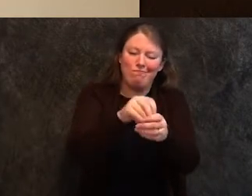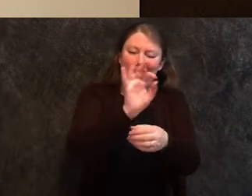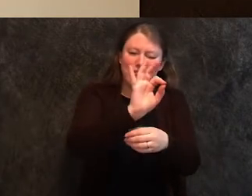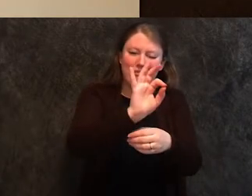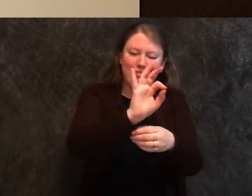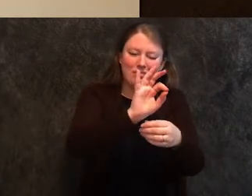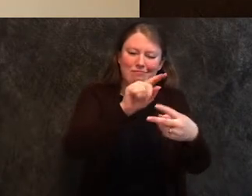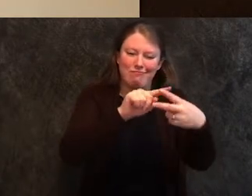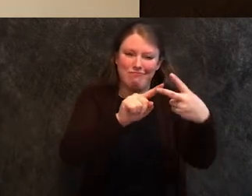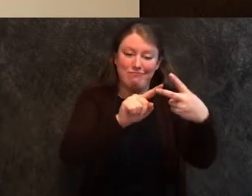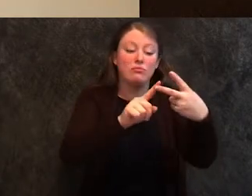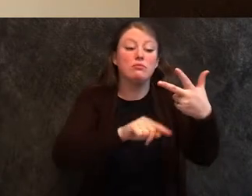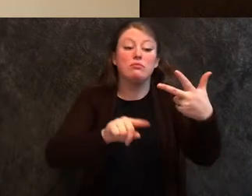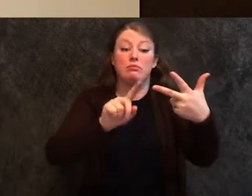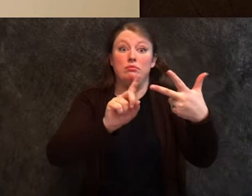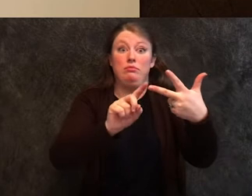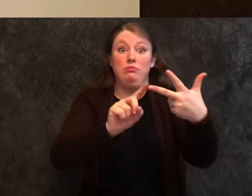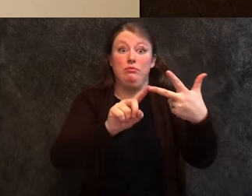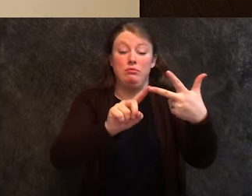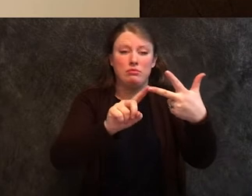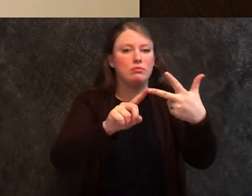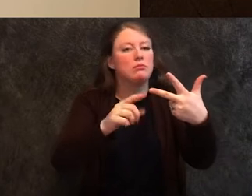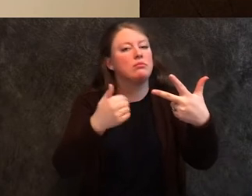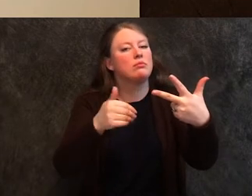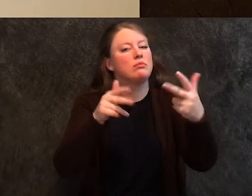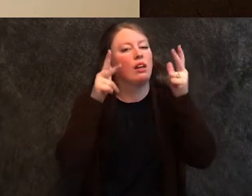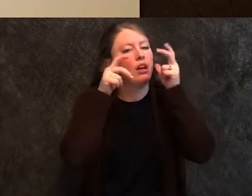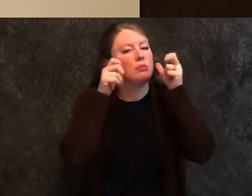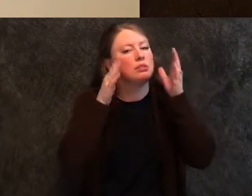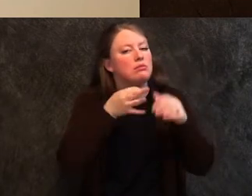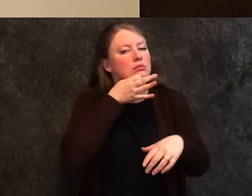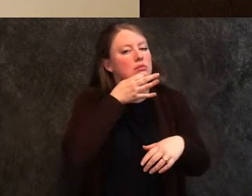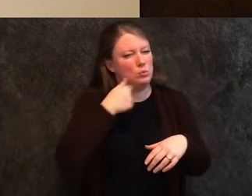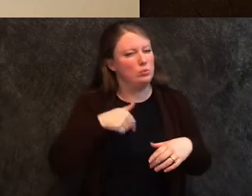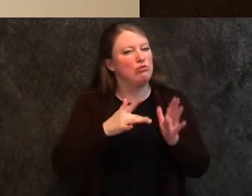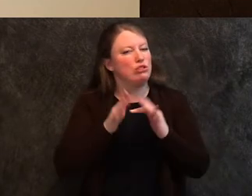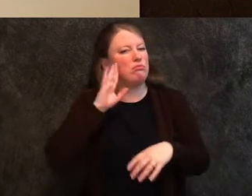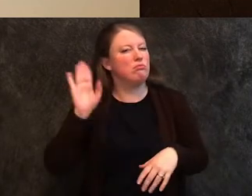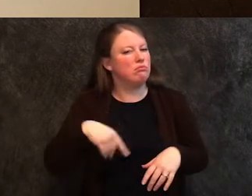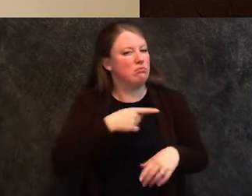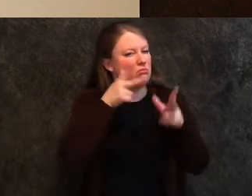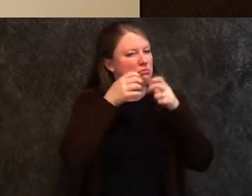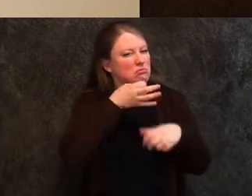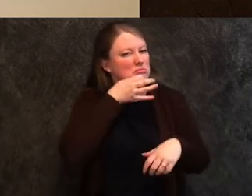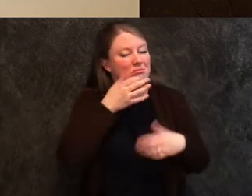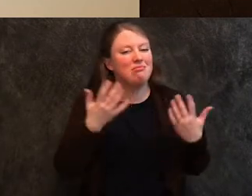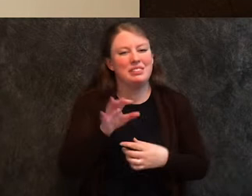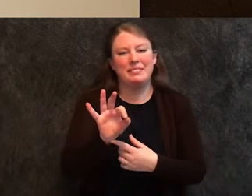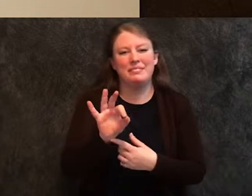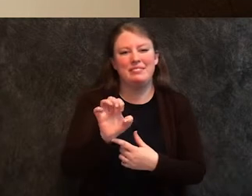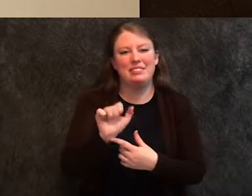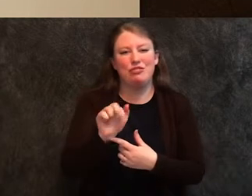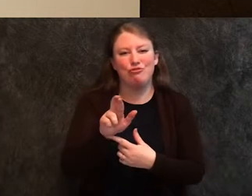one we know as Christians all the time, because this is like the biggest attack of the enemy, is fear. If he can get fear into our lives, that is